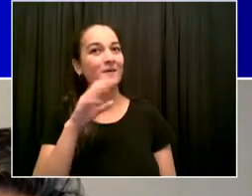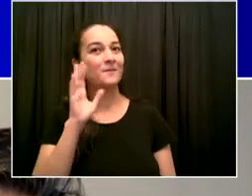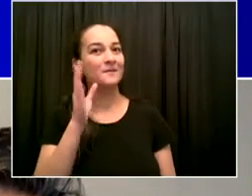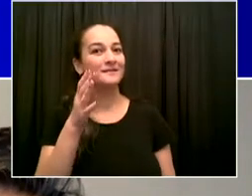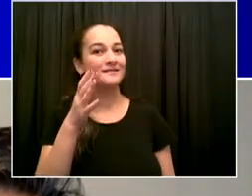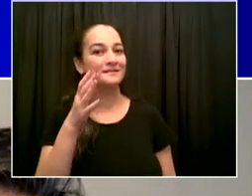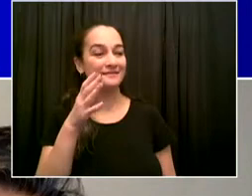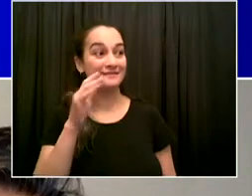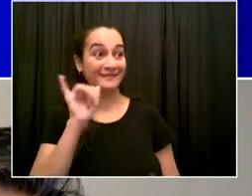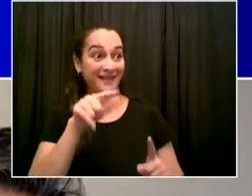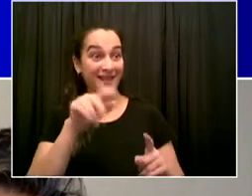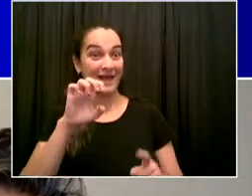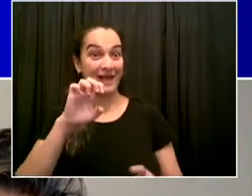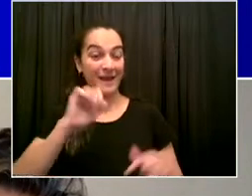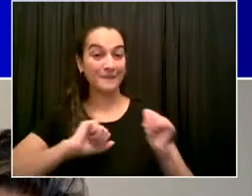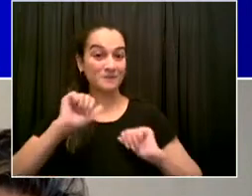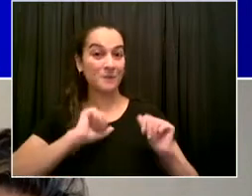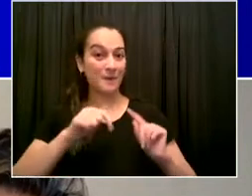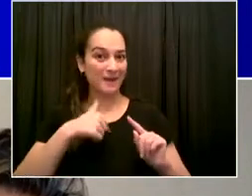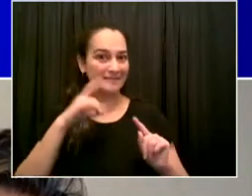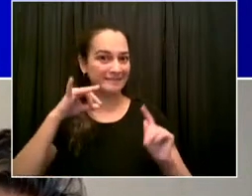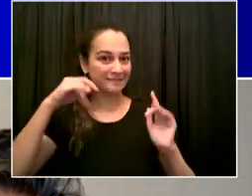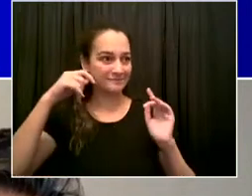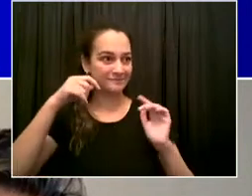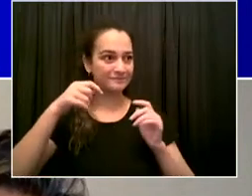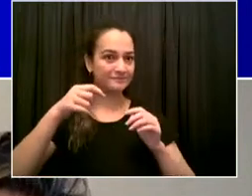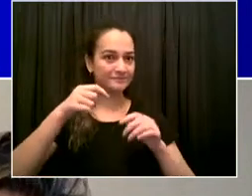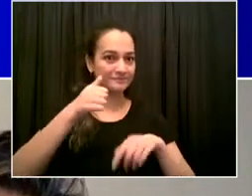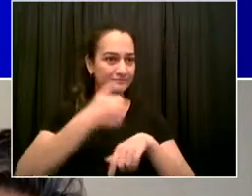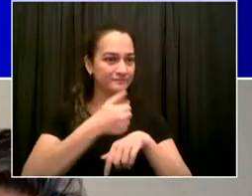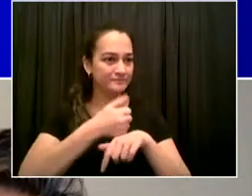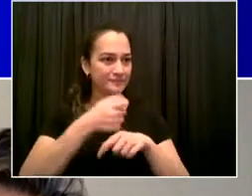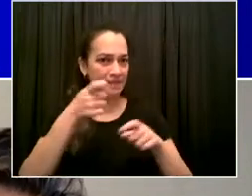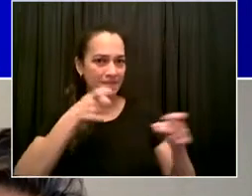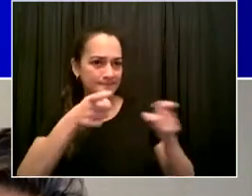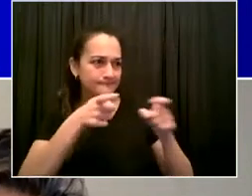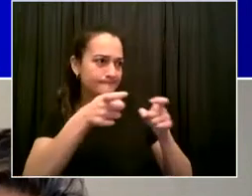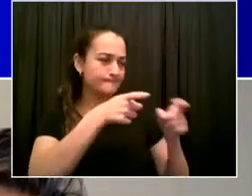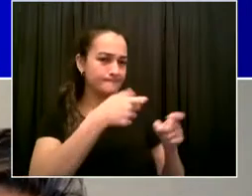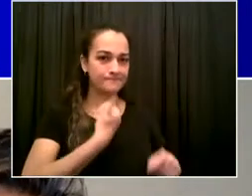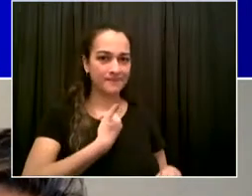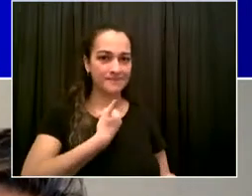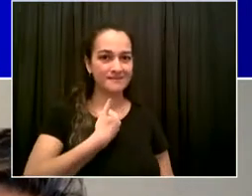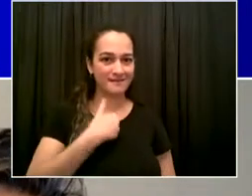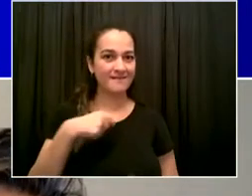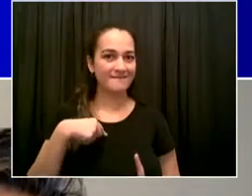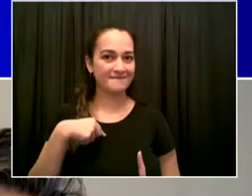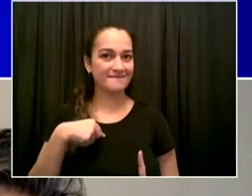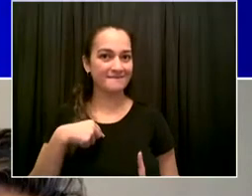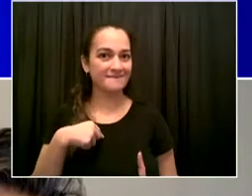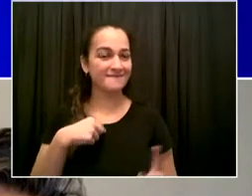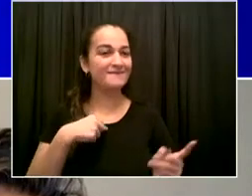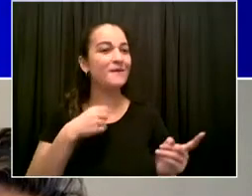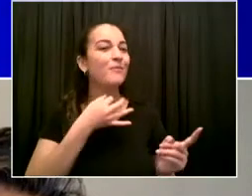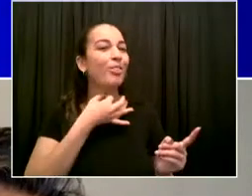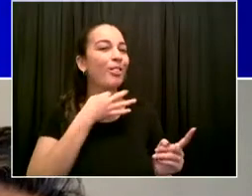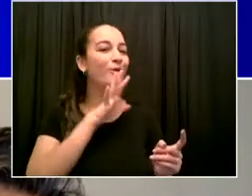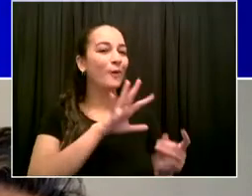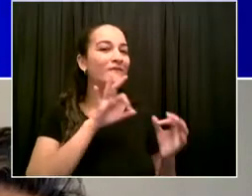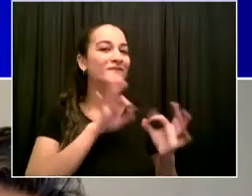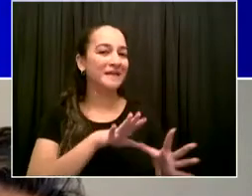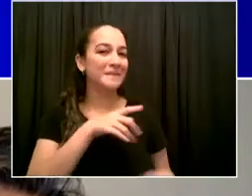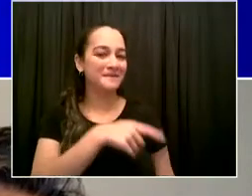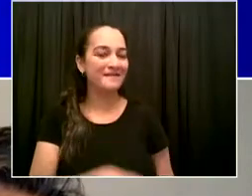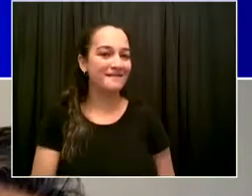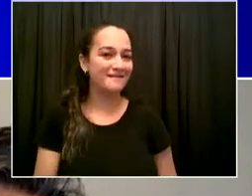season, and that was a really great opportunity for me as well. Congratulations. And some of the stuff that we have there mirrors some of the stuff we did in the first season. So we're